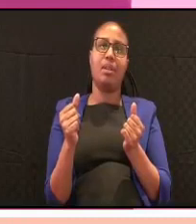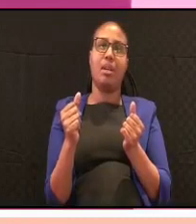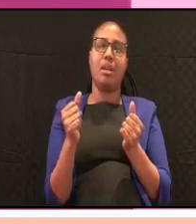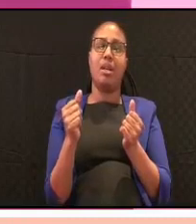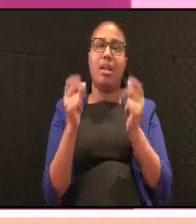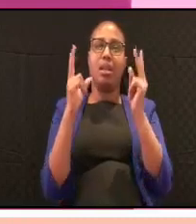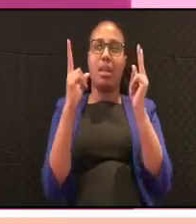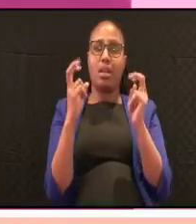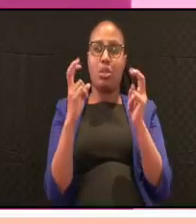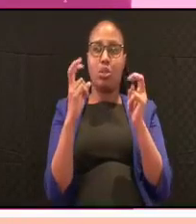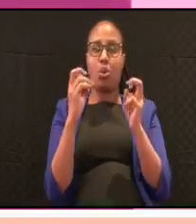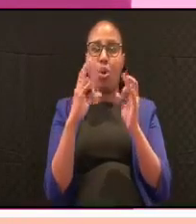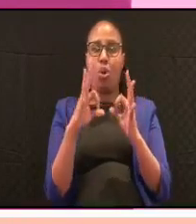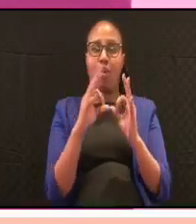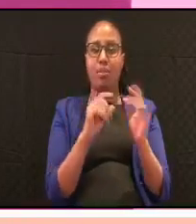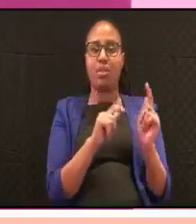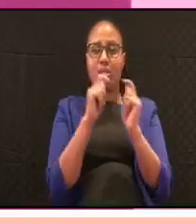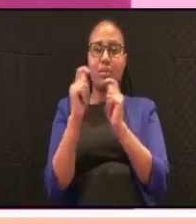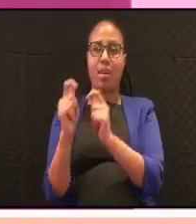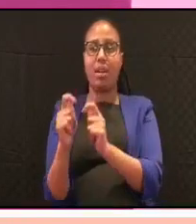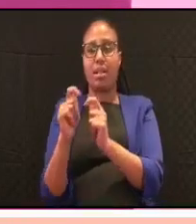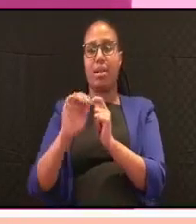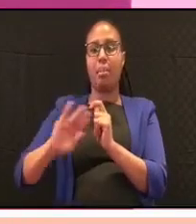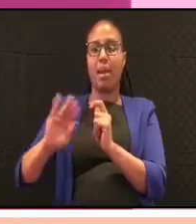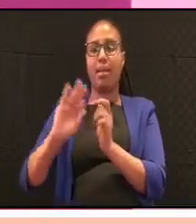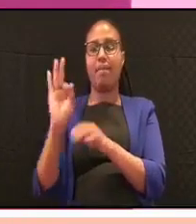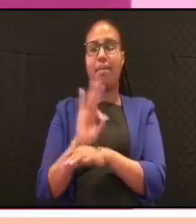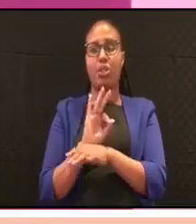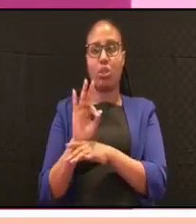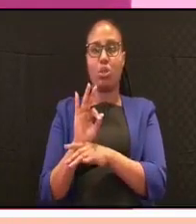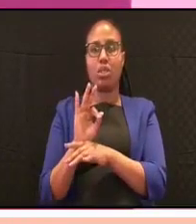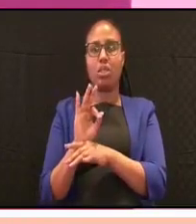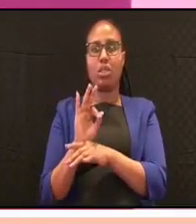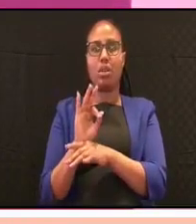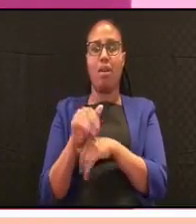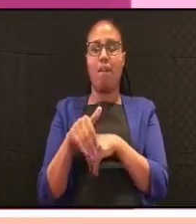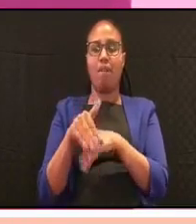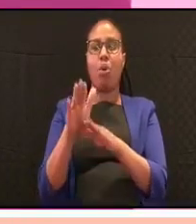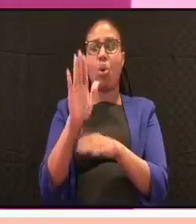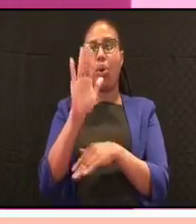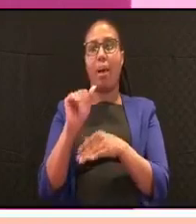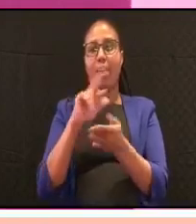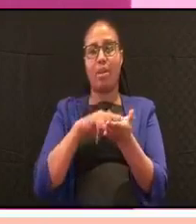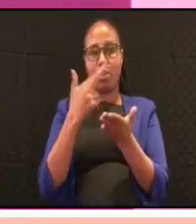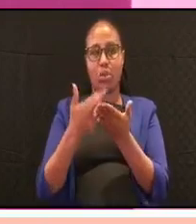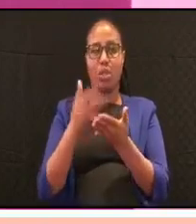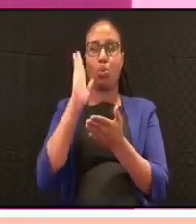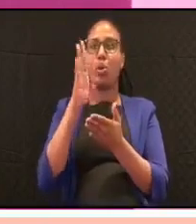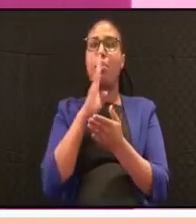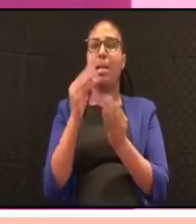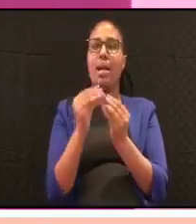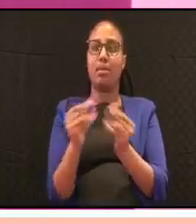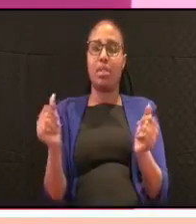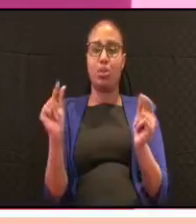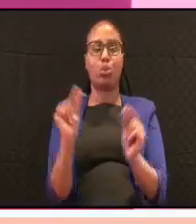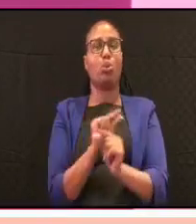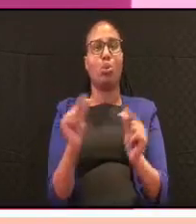The issue of transferring the remaining functions, followed by resources, will be addressed